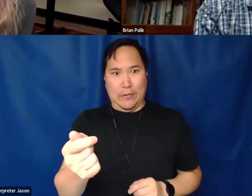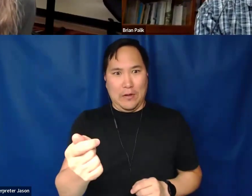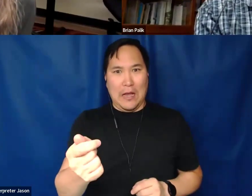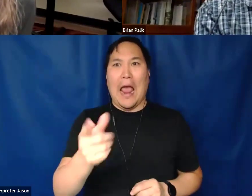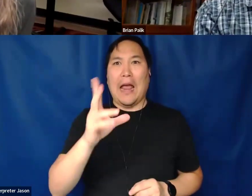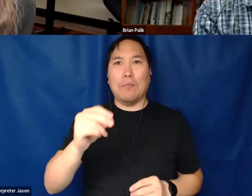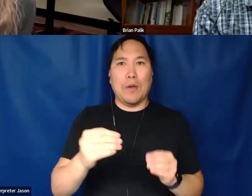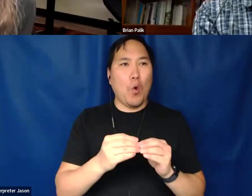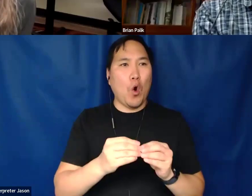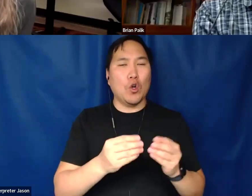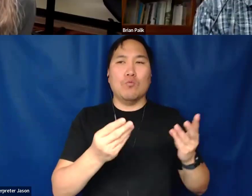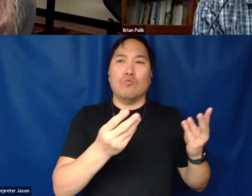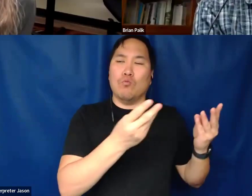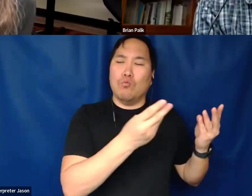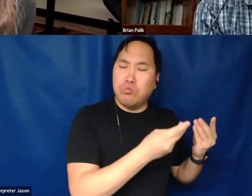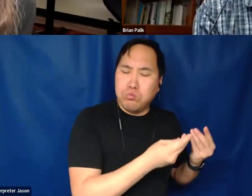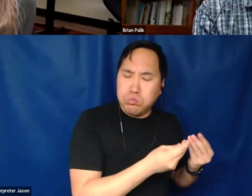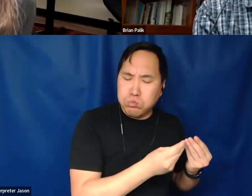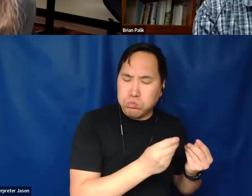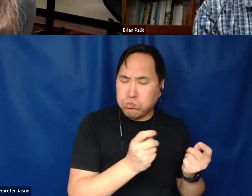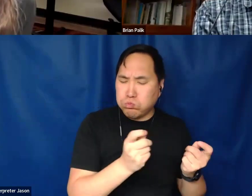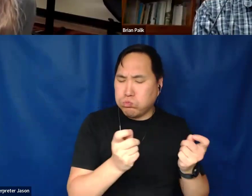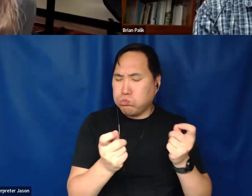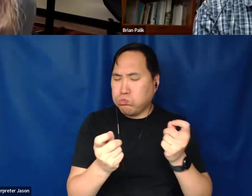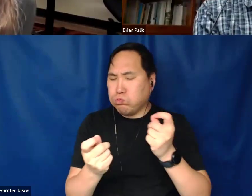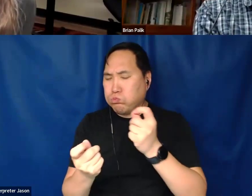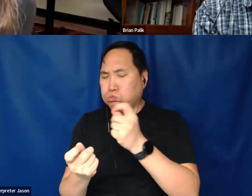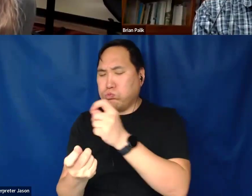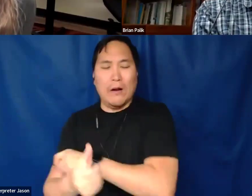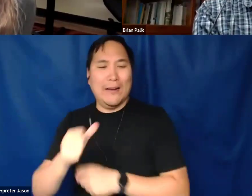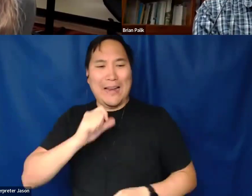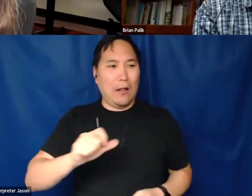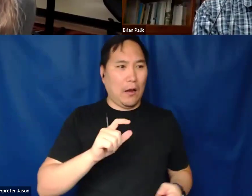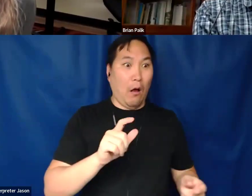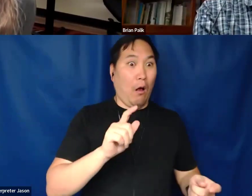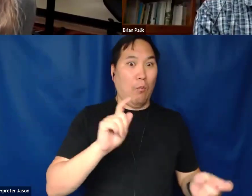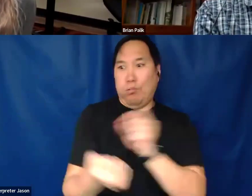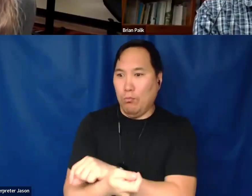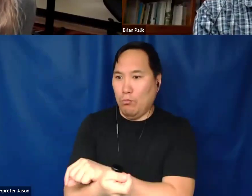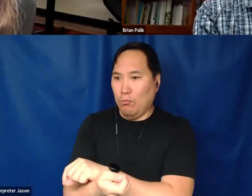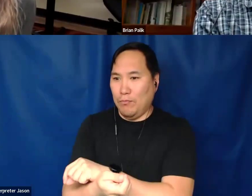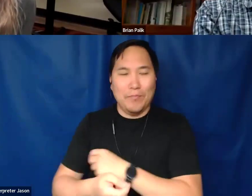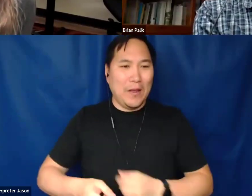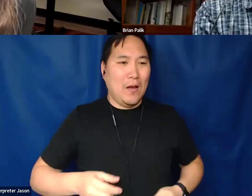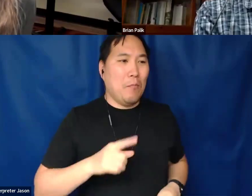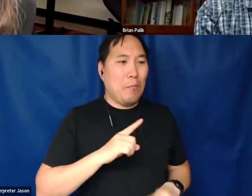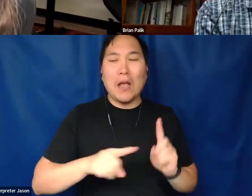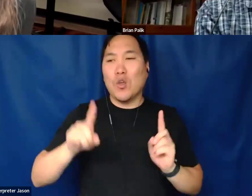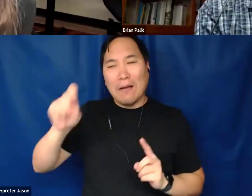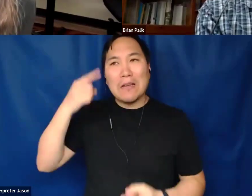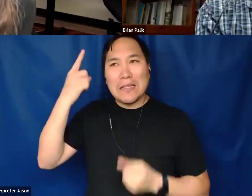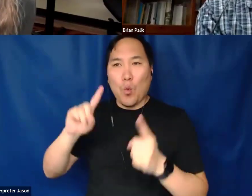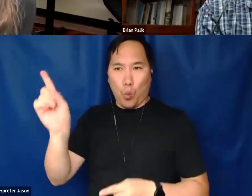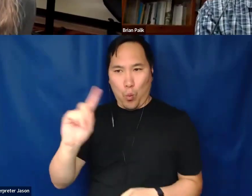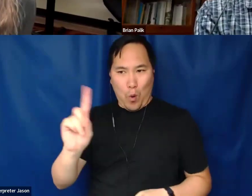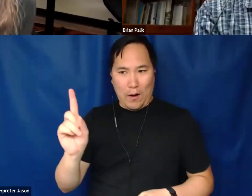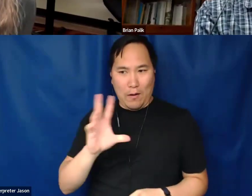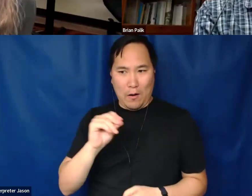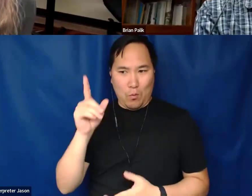asked that question would have to look into that kind of research in different parts of the world where they're interested in.